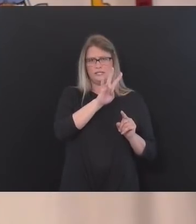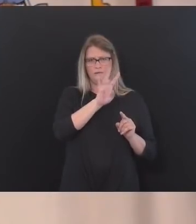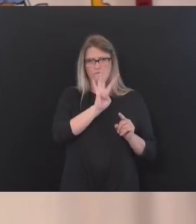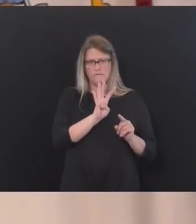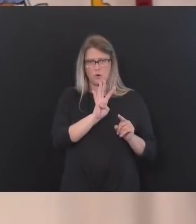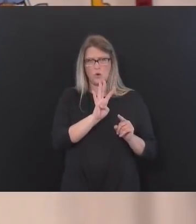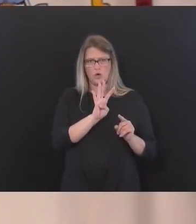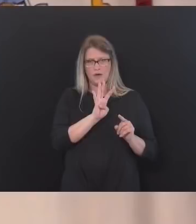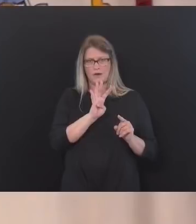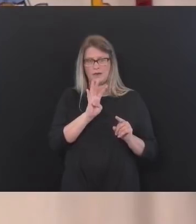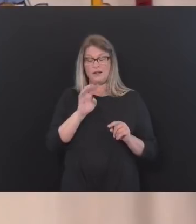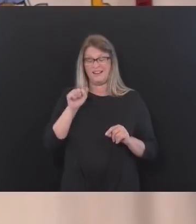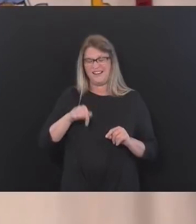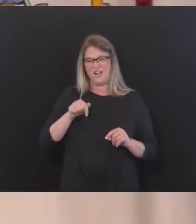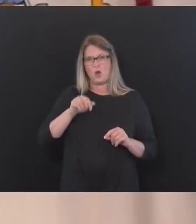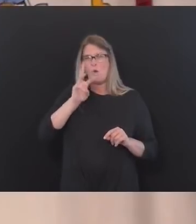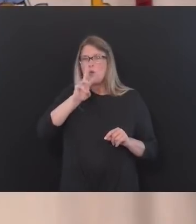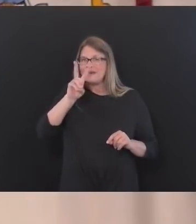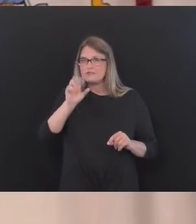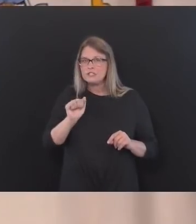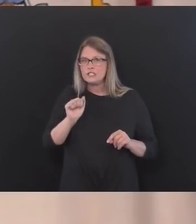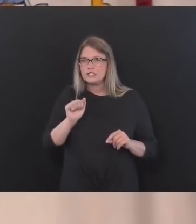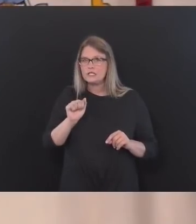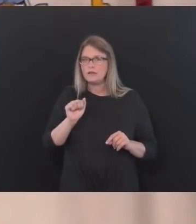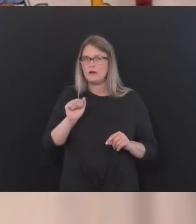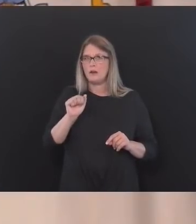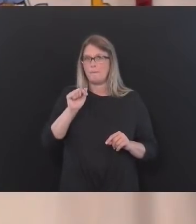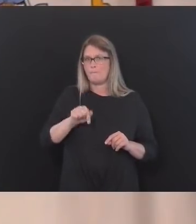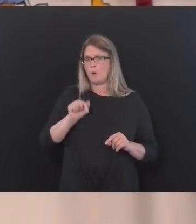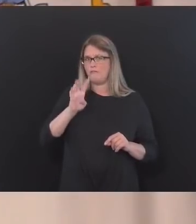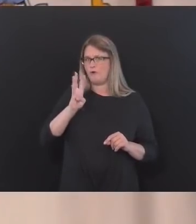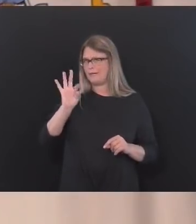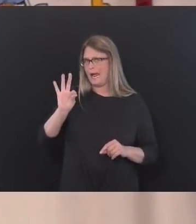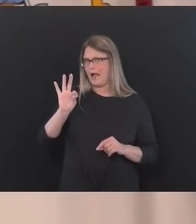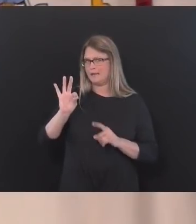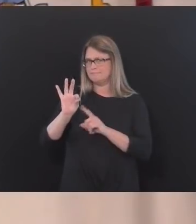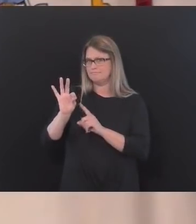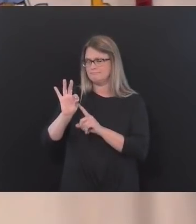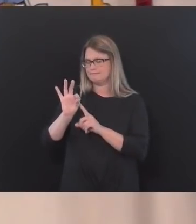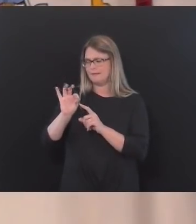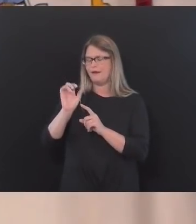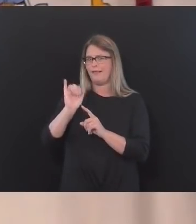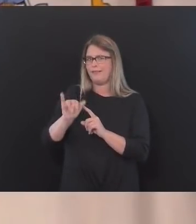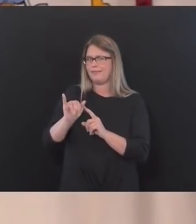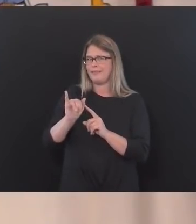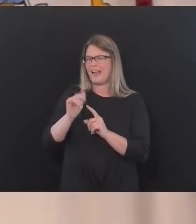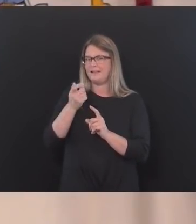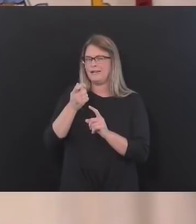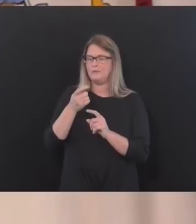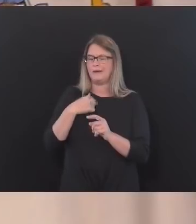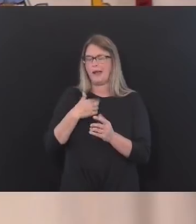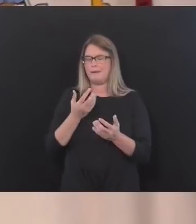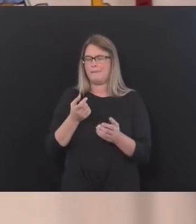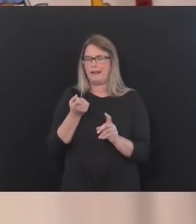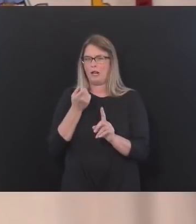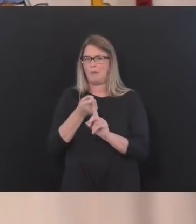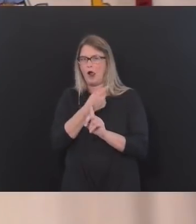0.274. West Virginia, remember, is 49. That's the easiest way because I may be off a digit,